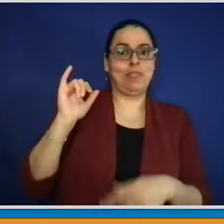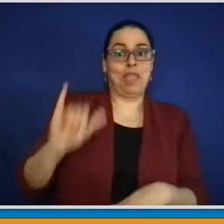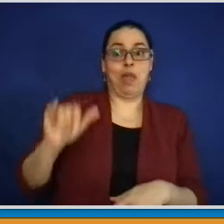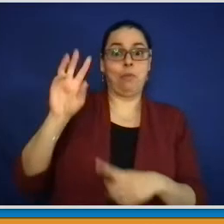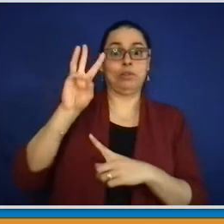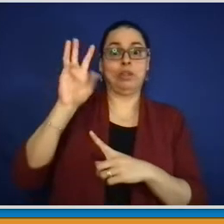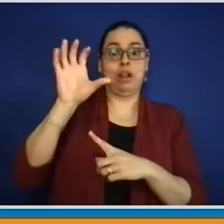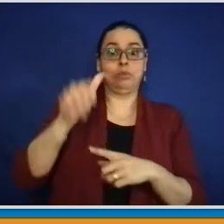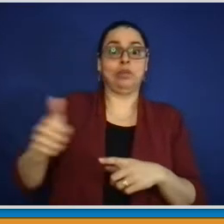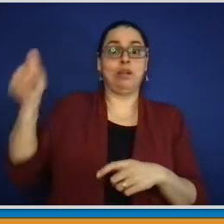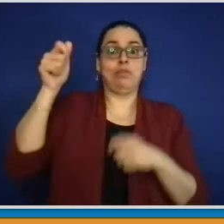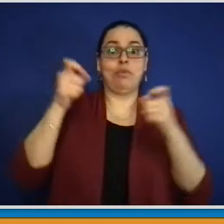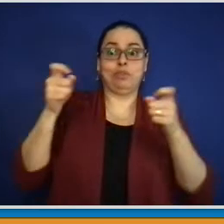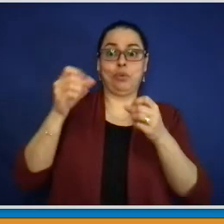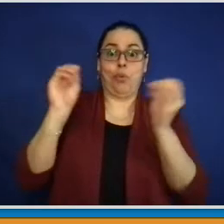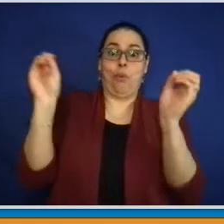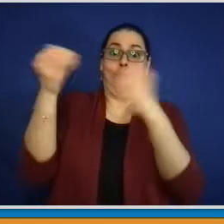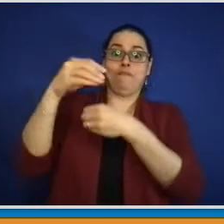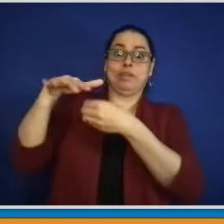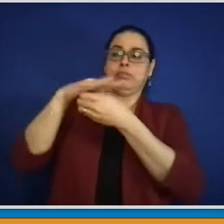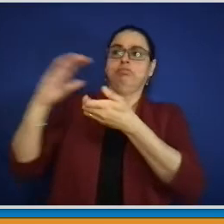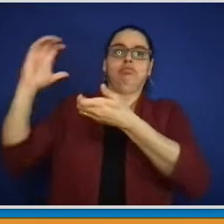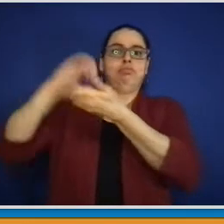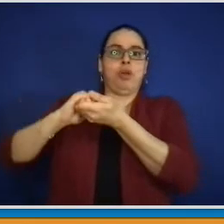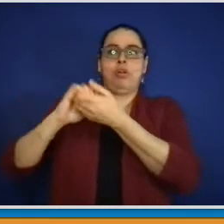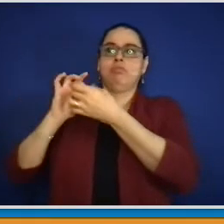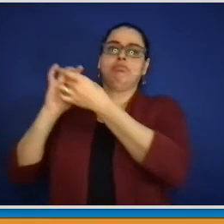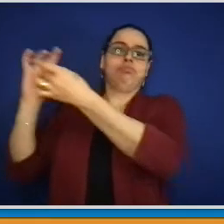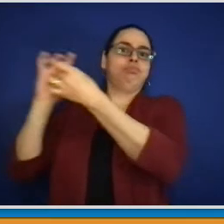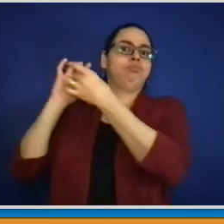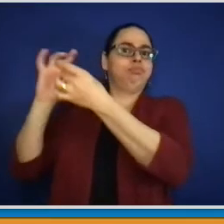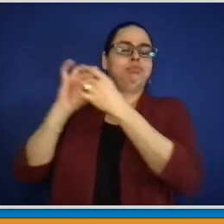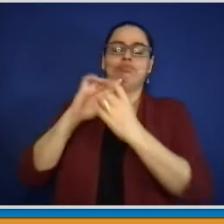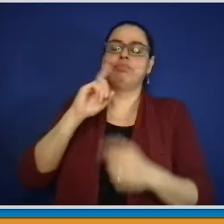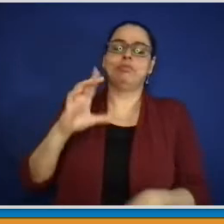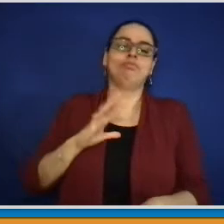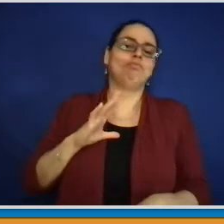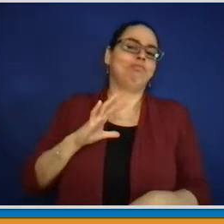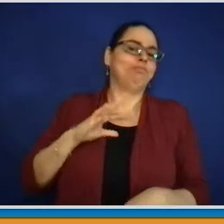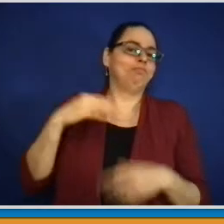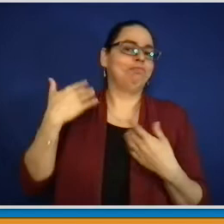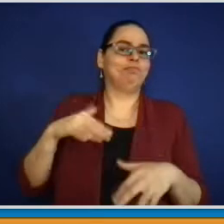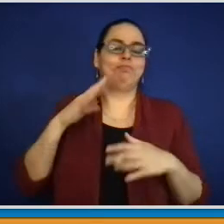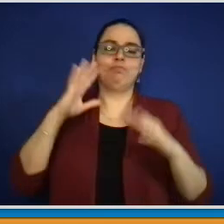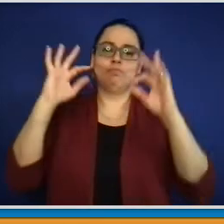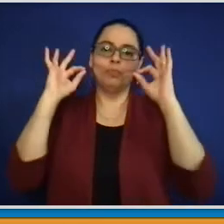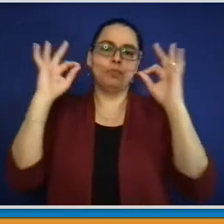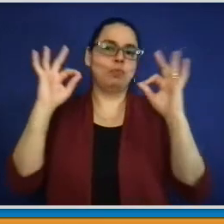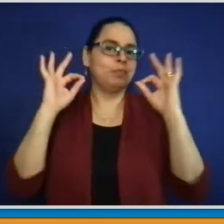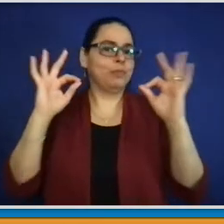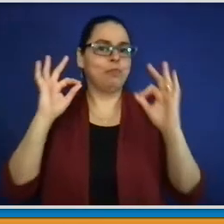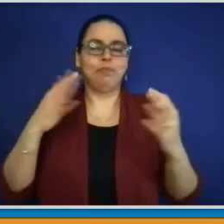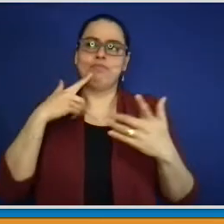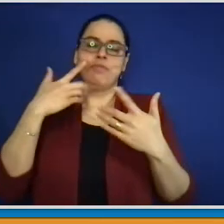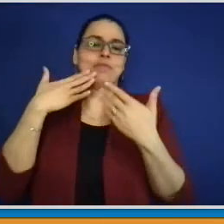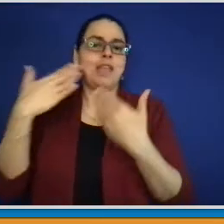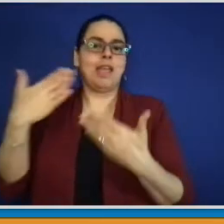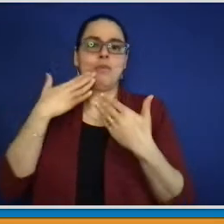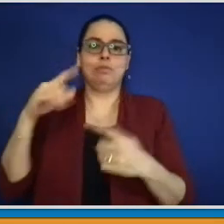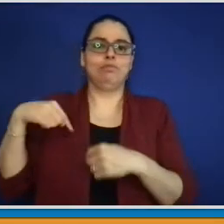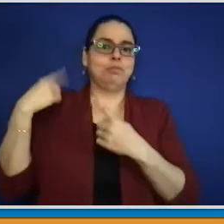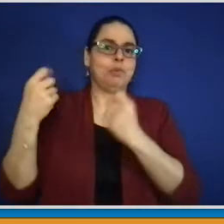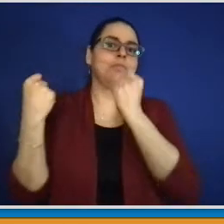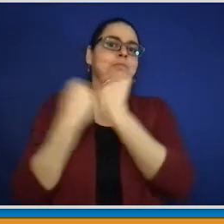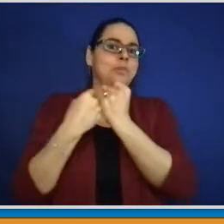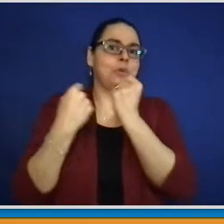every employee here in the county has provided for not only Ardsley, but for all municipalities. So thank you very